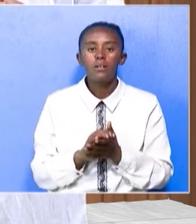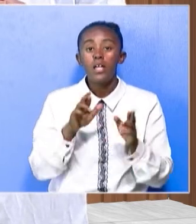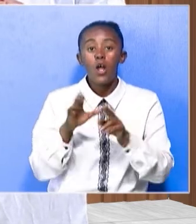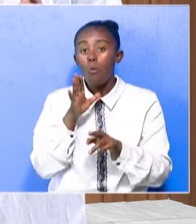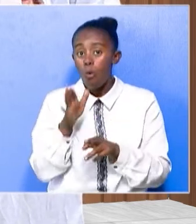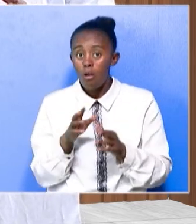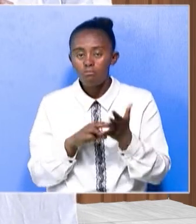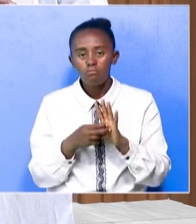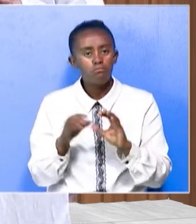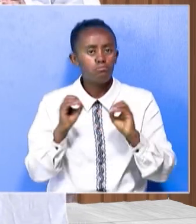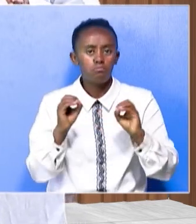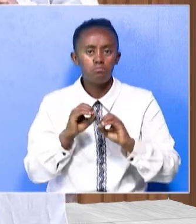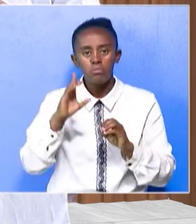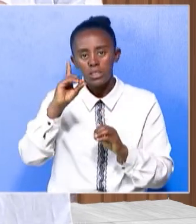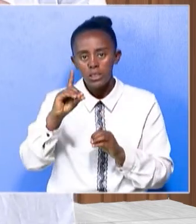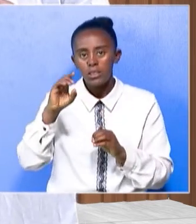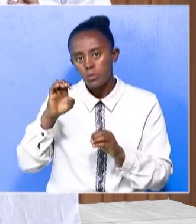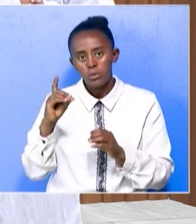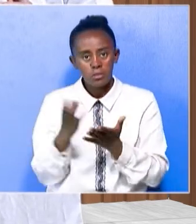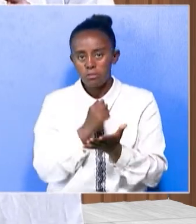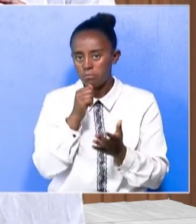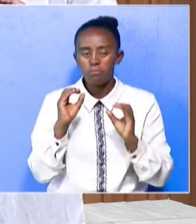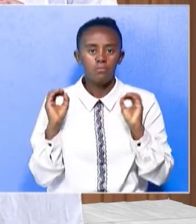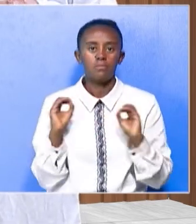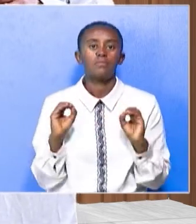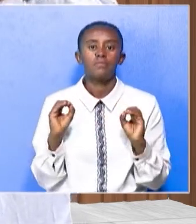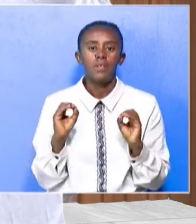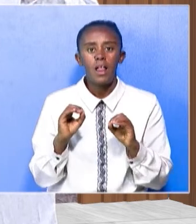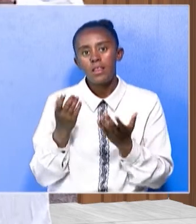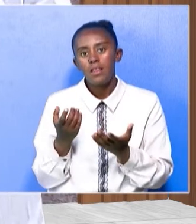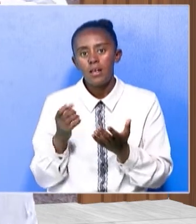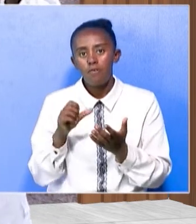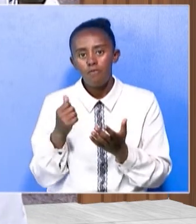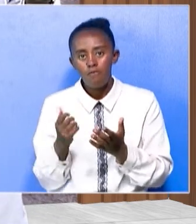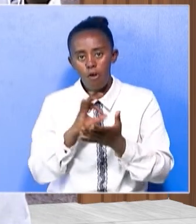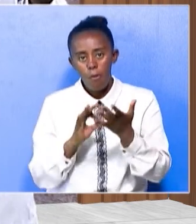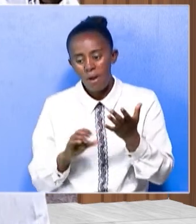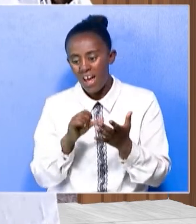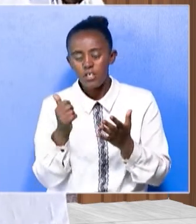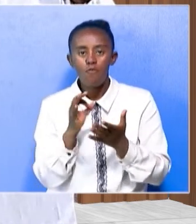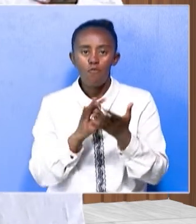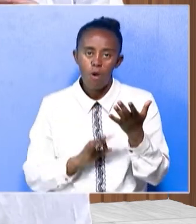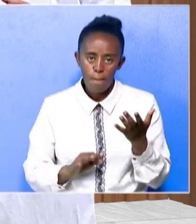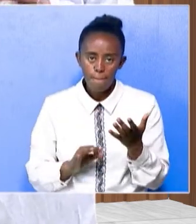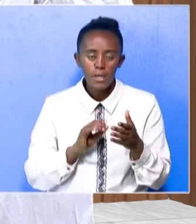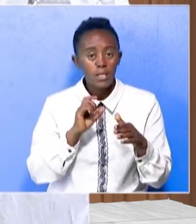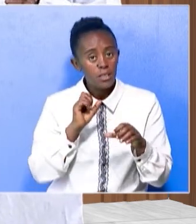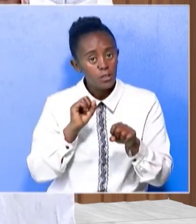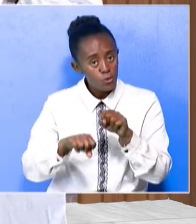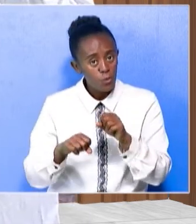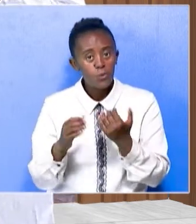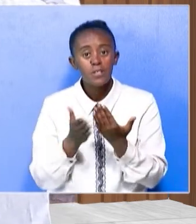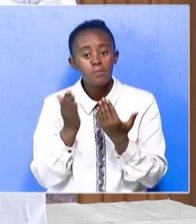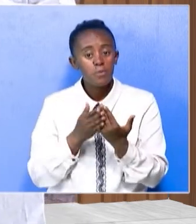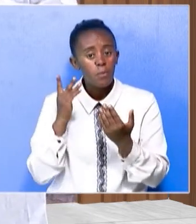ones do not take any kind of what, D or ED. Rather, we form them in other forms. So, simple present